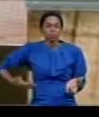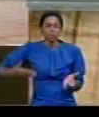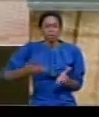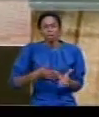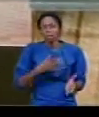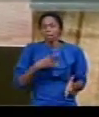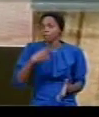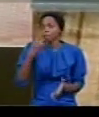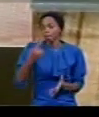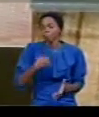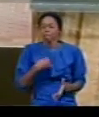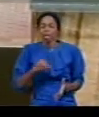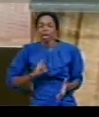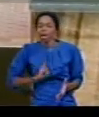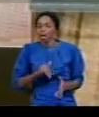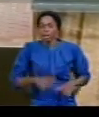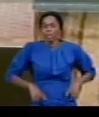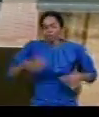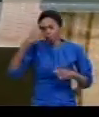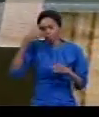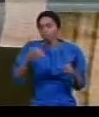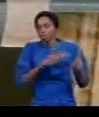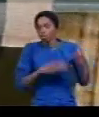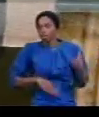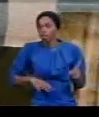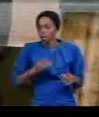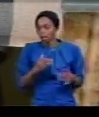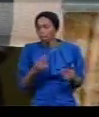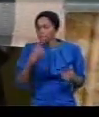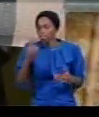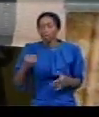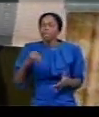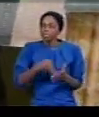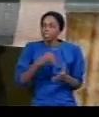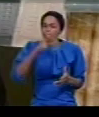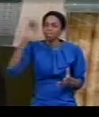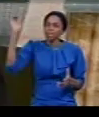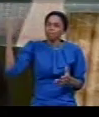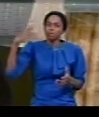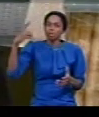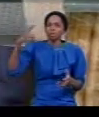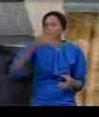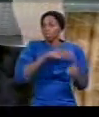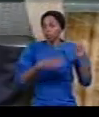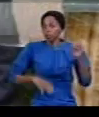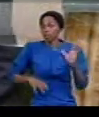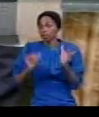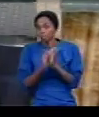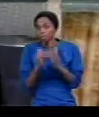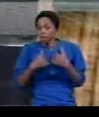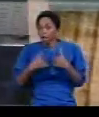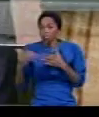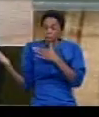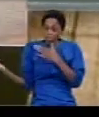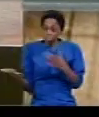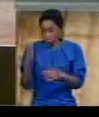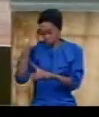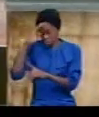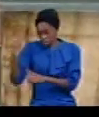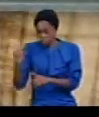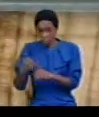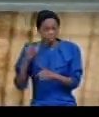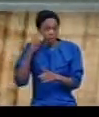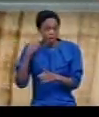claims to be for Christ, and he claims that it is the grace of Christ that has brought him into